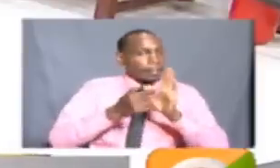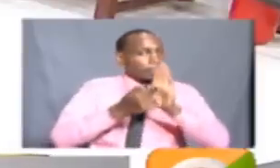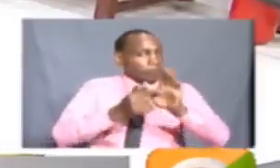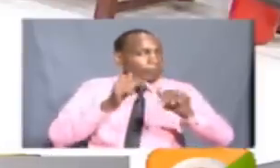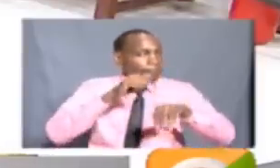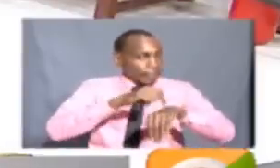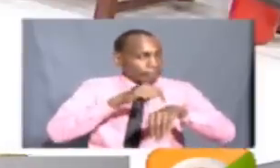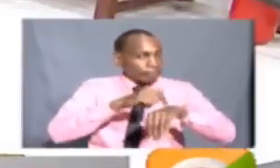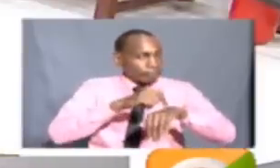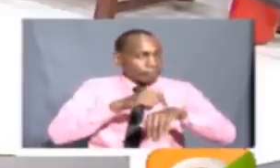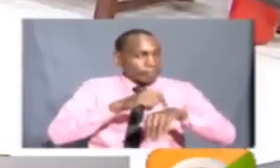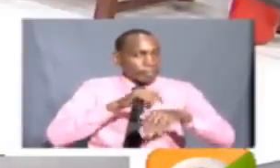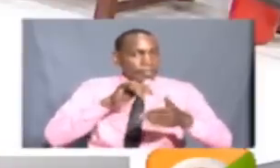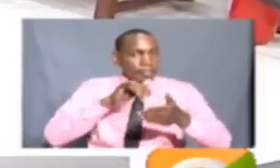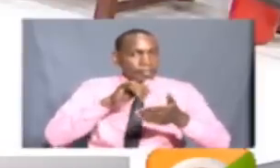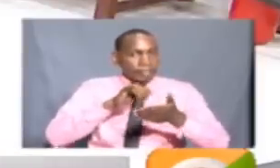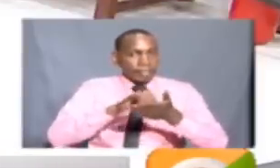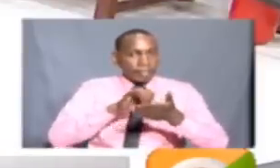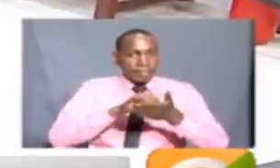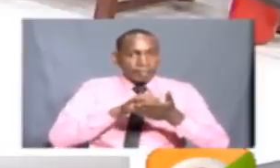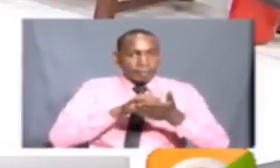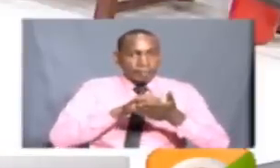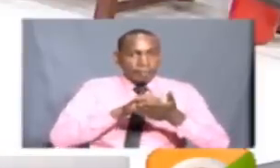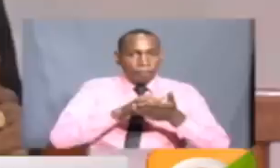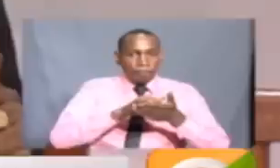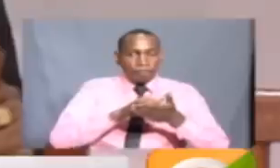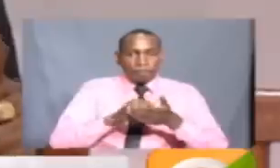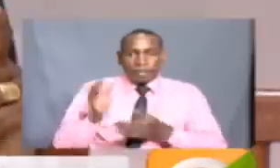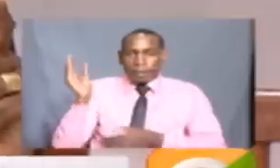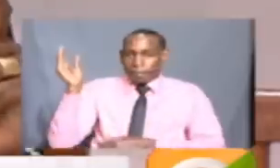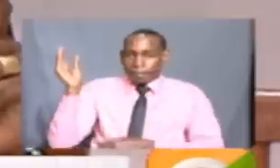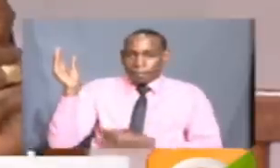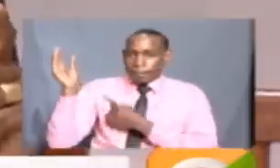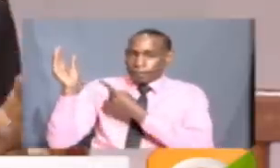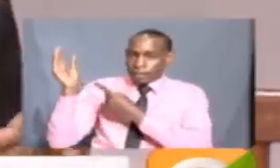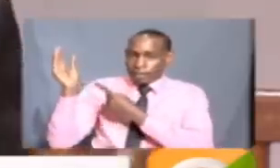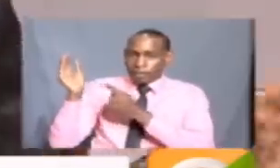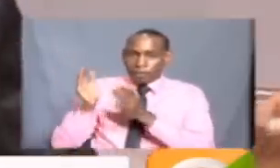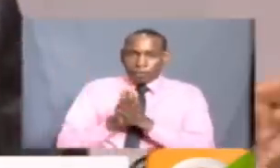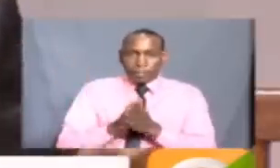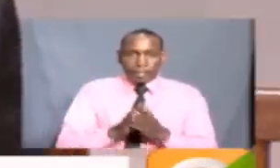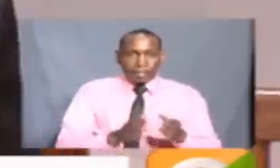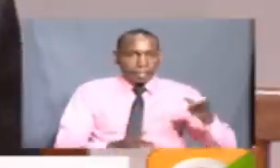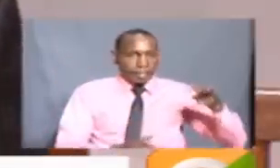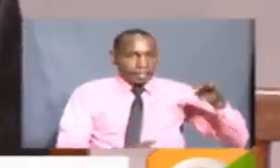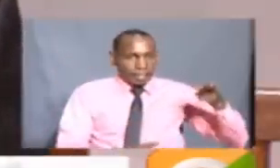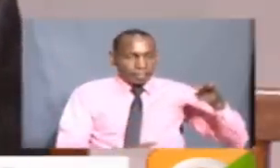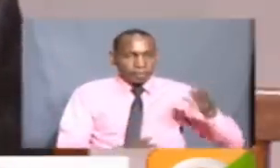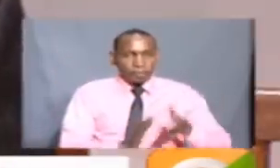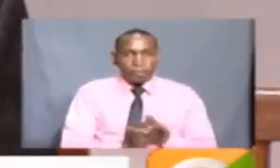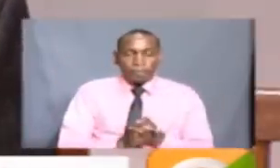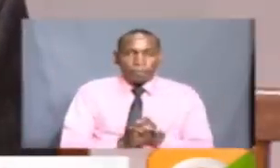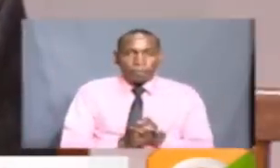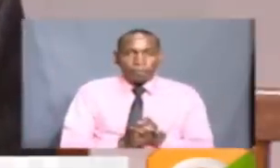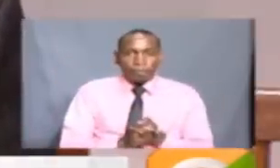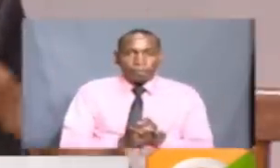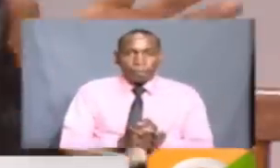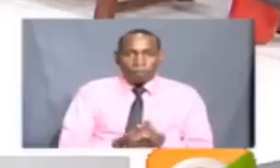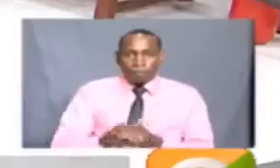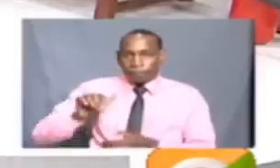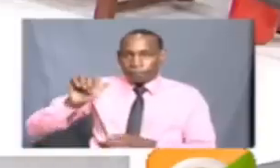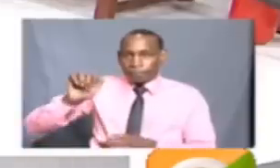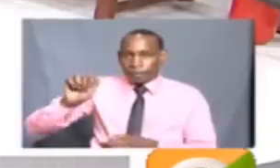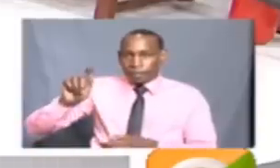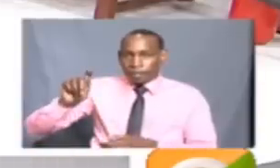times. Neither the Quran nor the Russian gun, you're the one who knows what it is. The Kalashnikov,